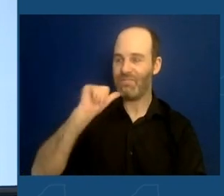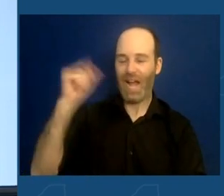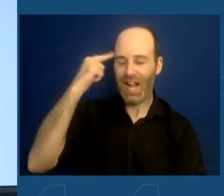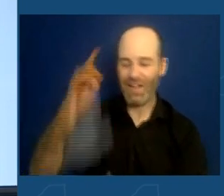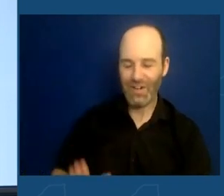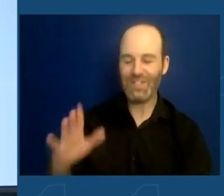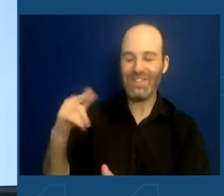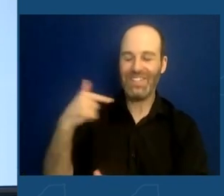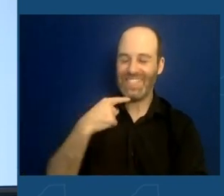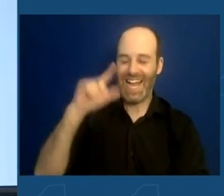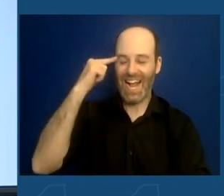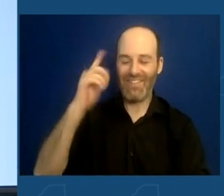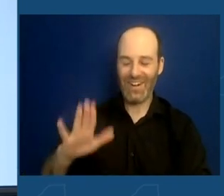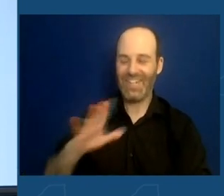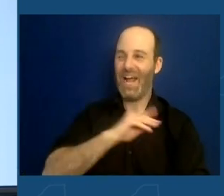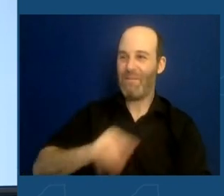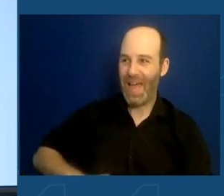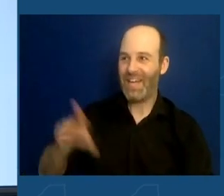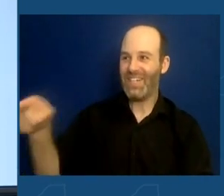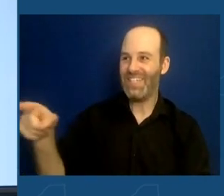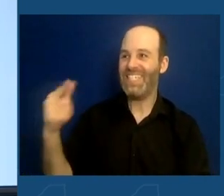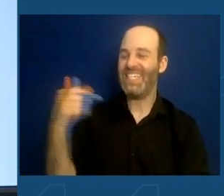my husband and I are passing through